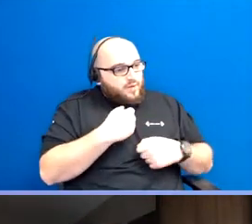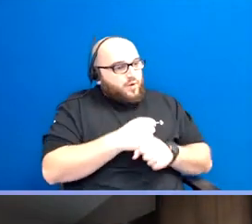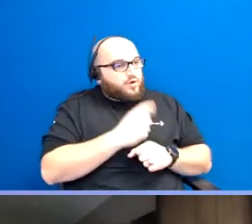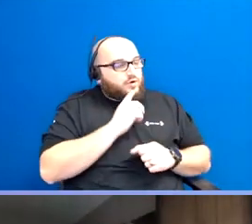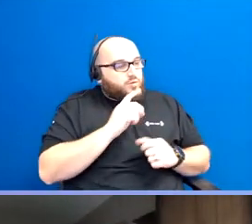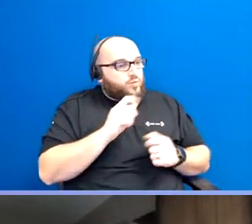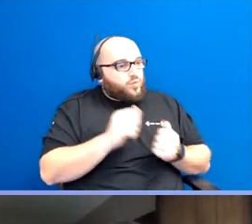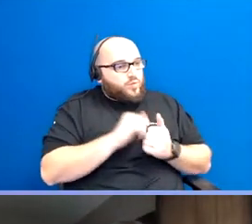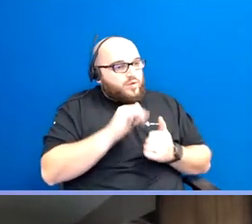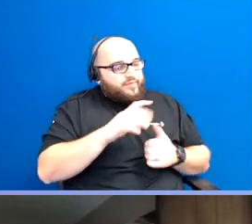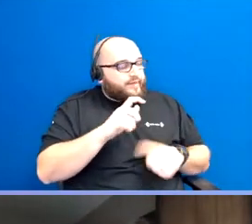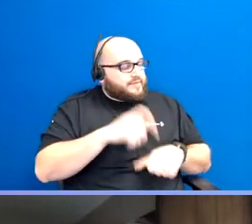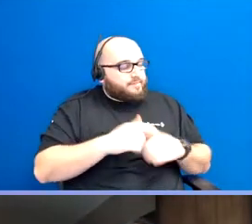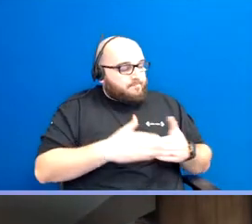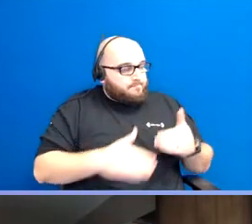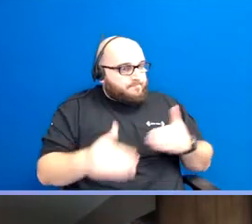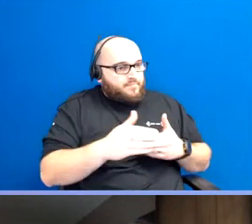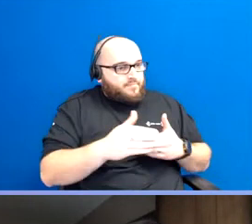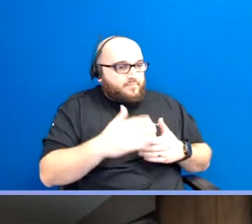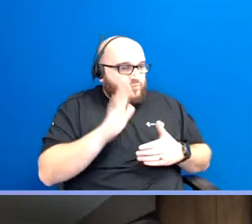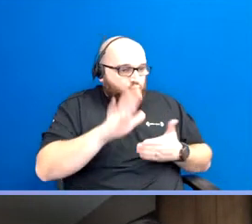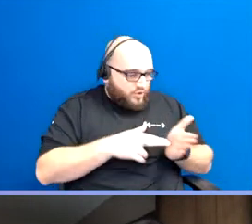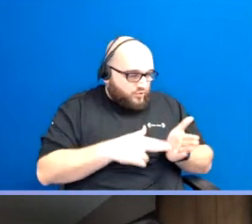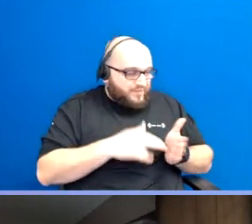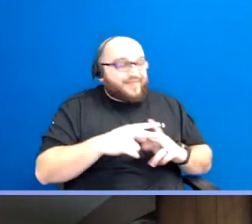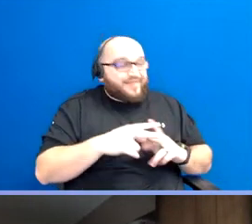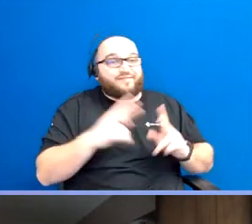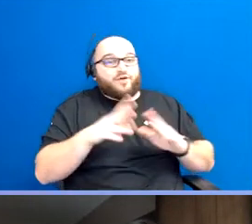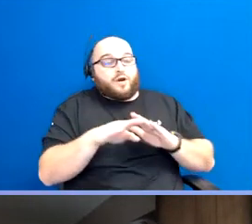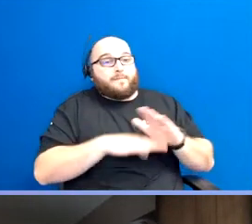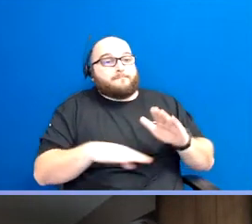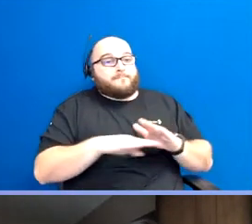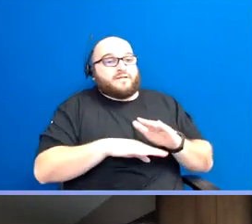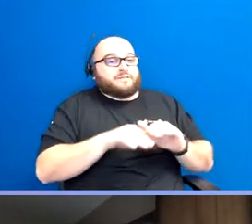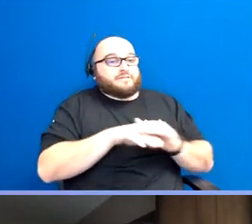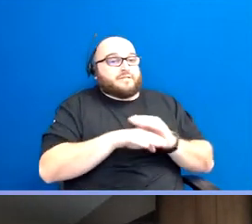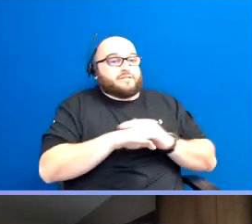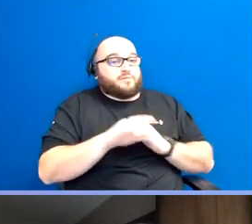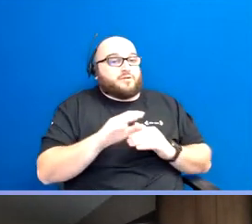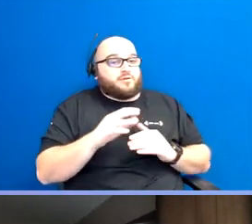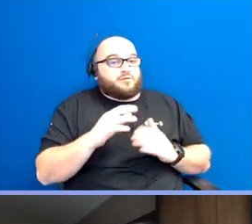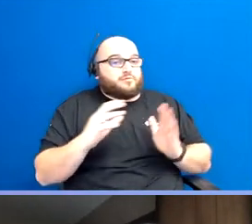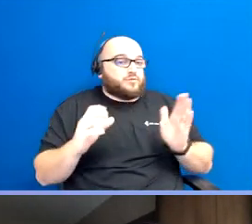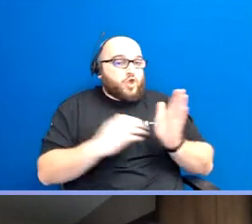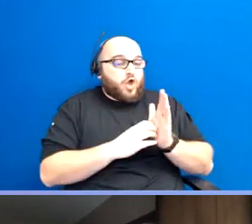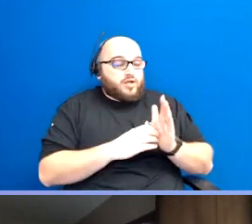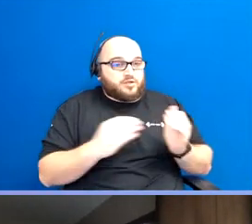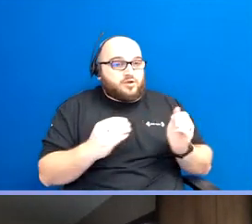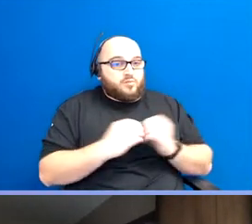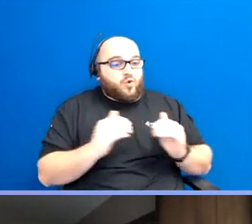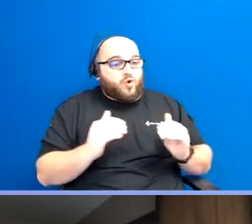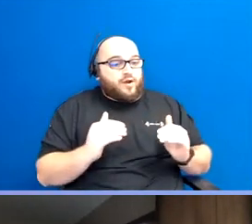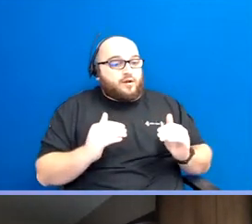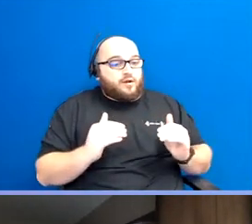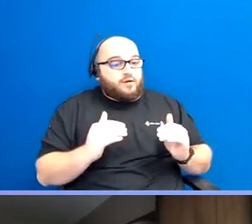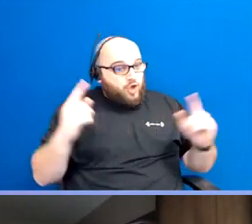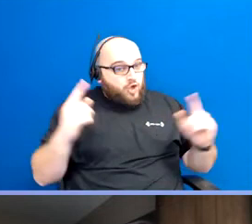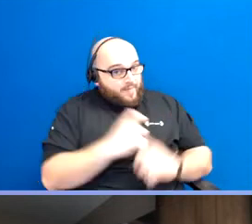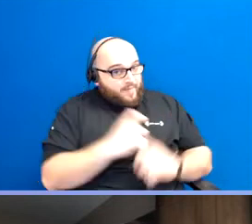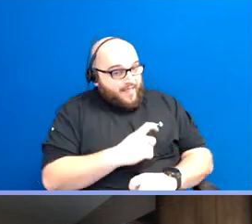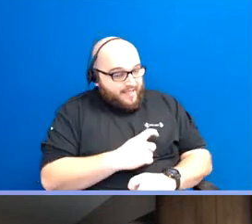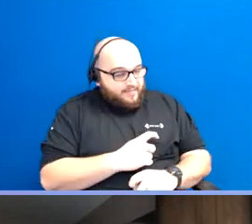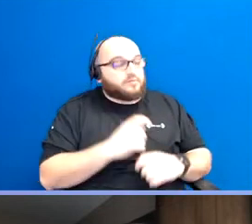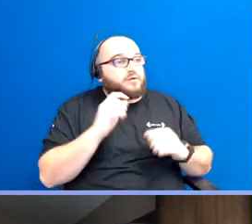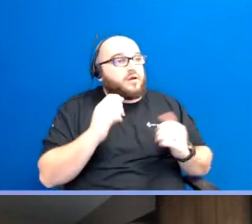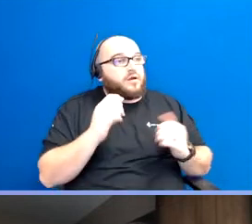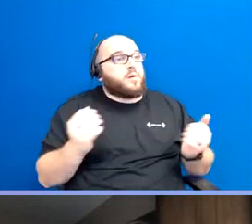like throughout the term of the contract. So that's like a very basic accessibility clause you can have in there. More advanced accessibility clauses can be